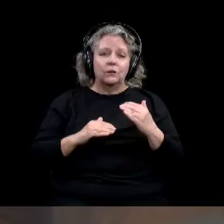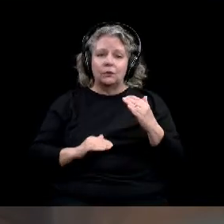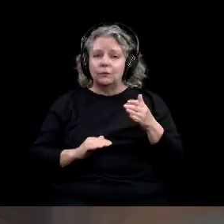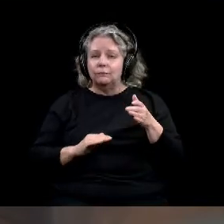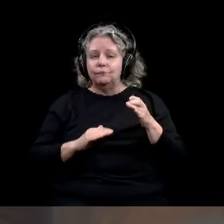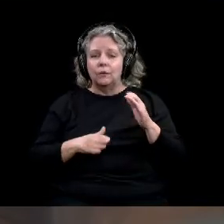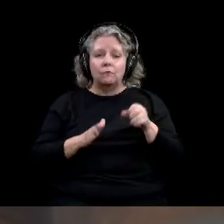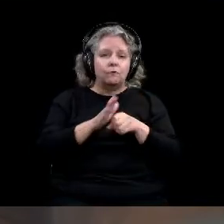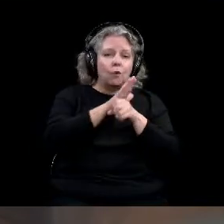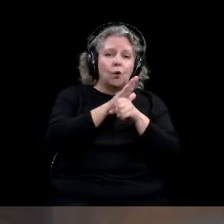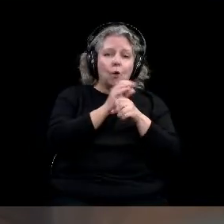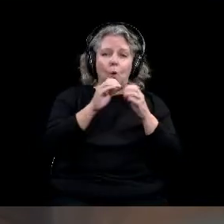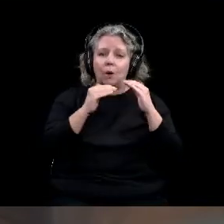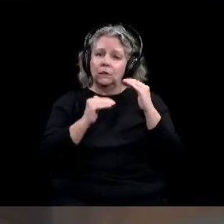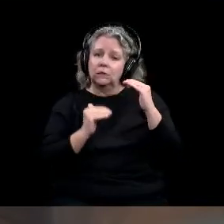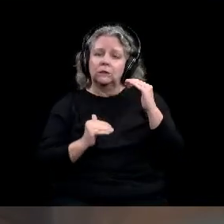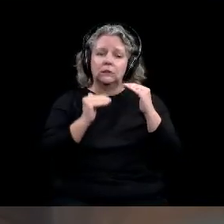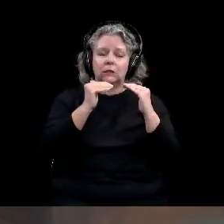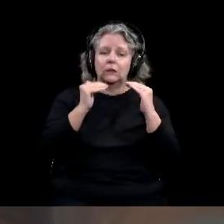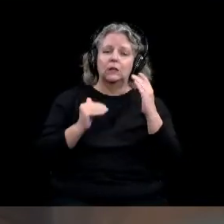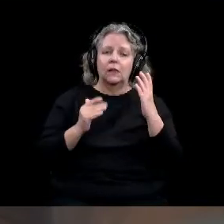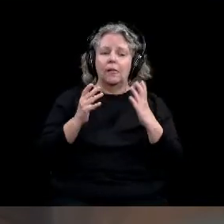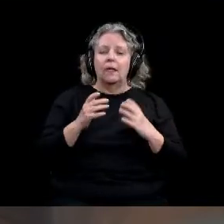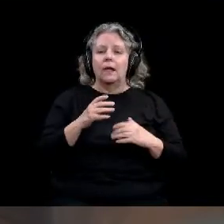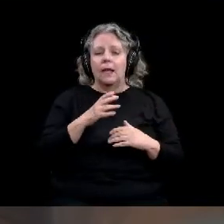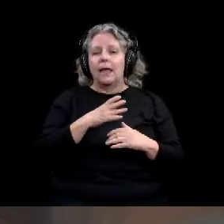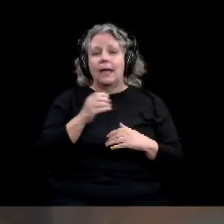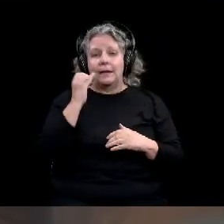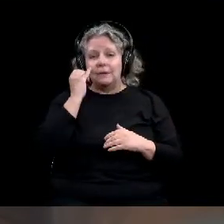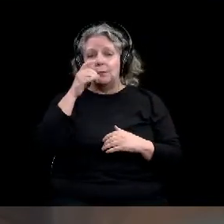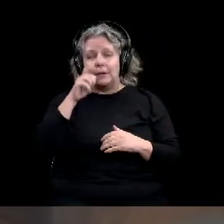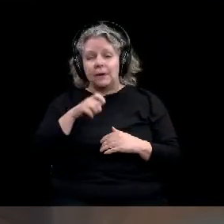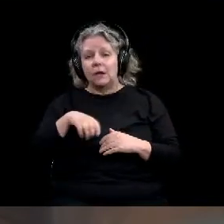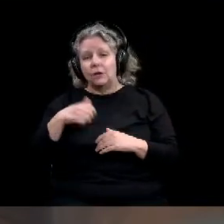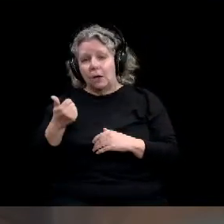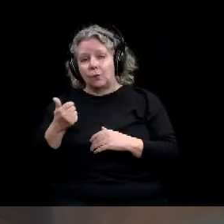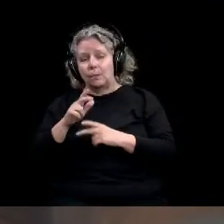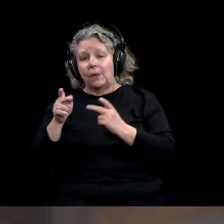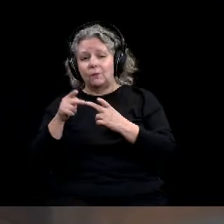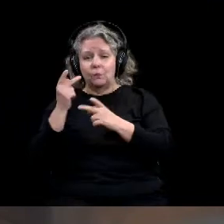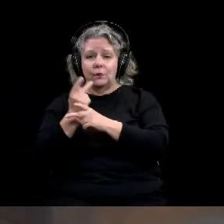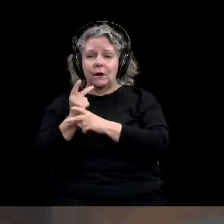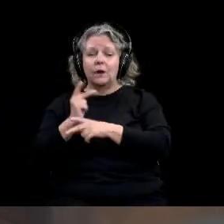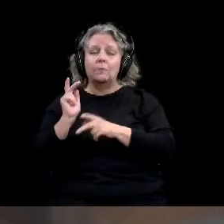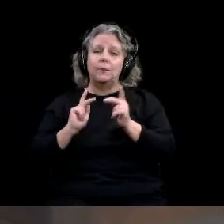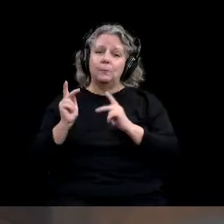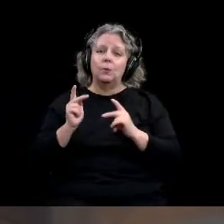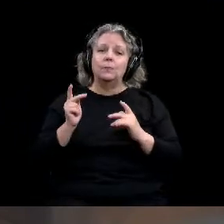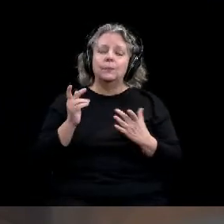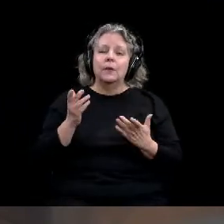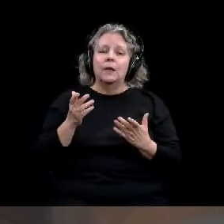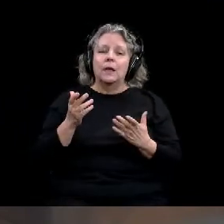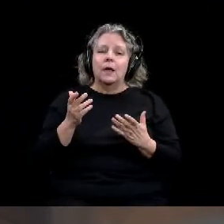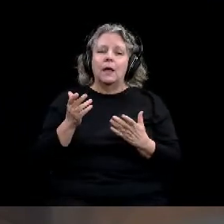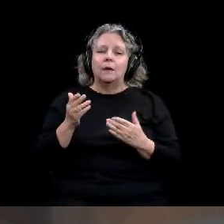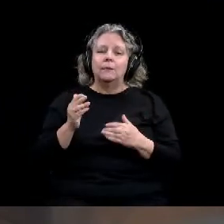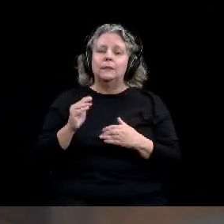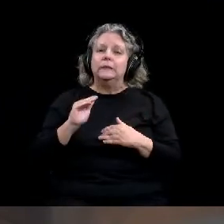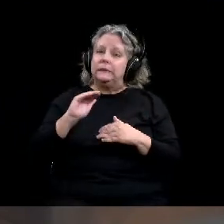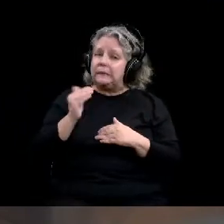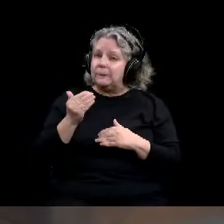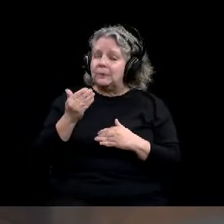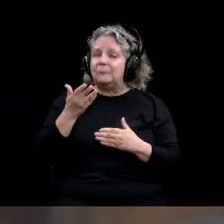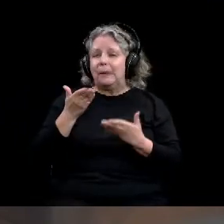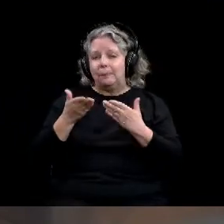To date, this still seems to be more improbable than probable, and our hospitals in Waco McLennan County Office of Emergency Management